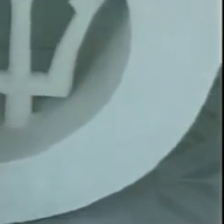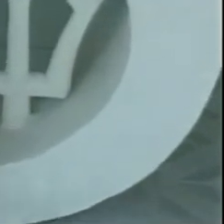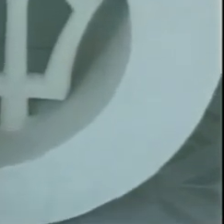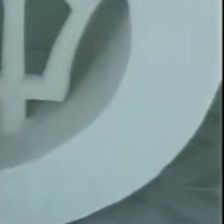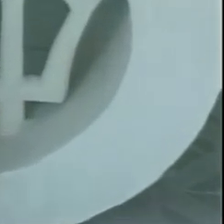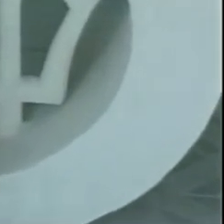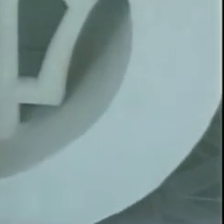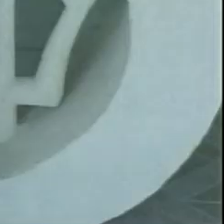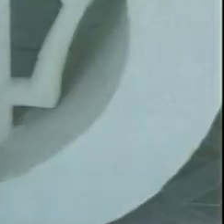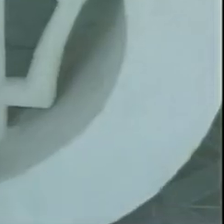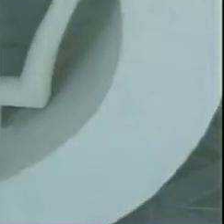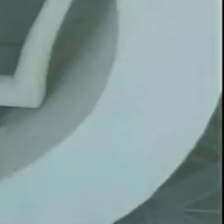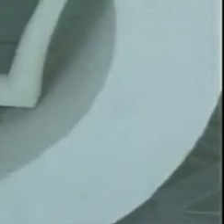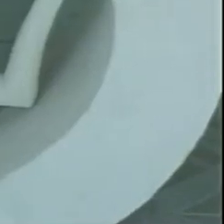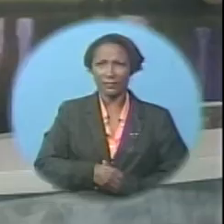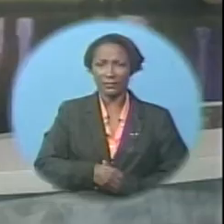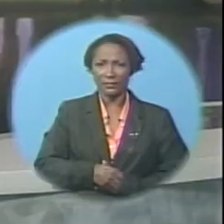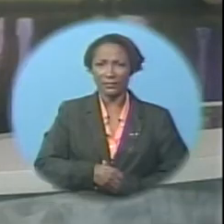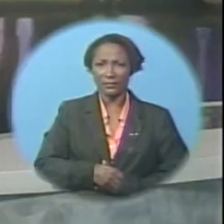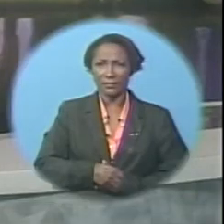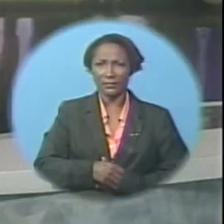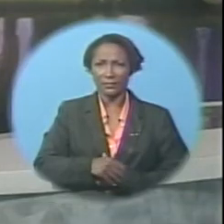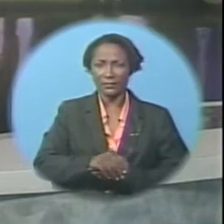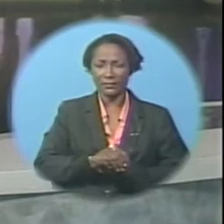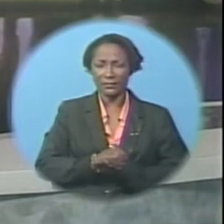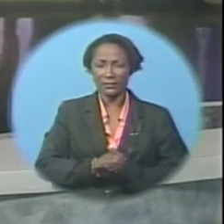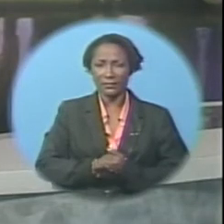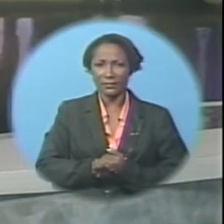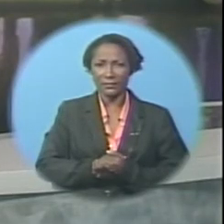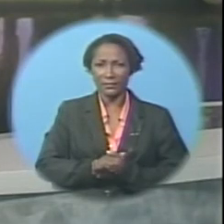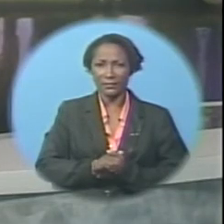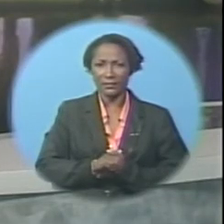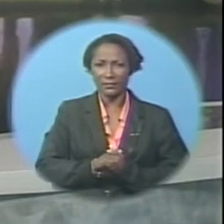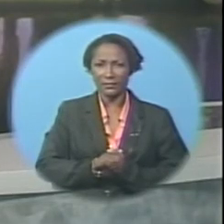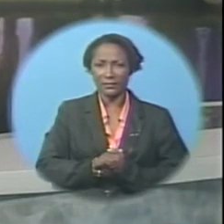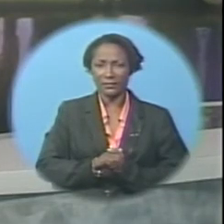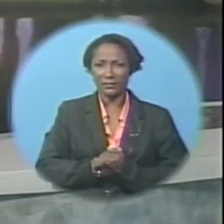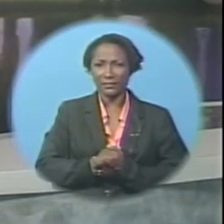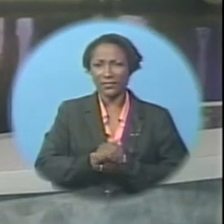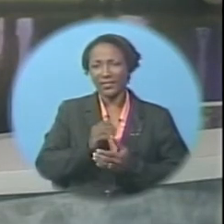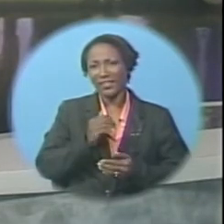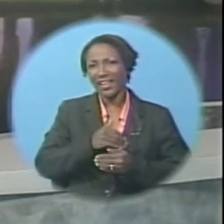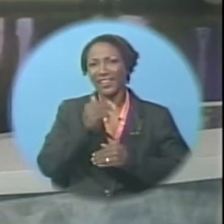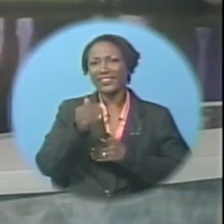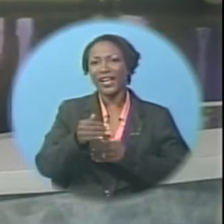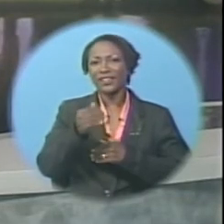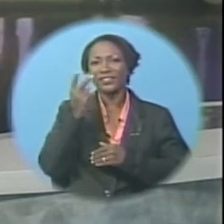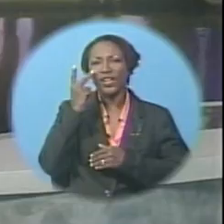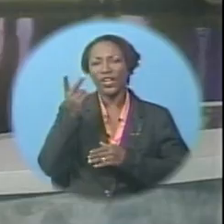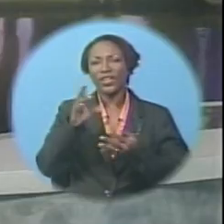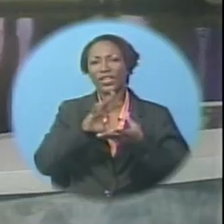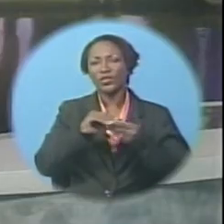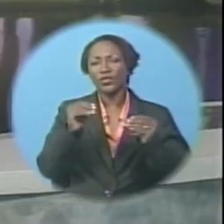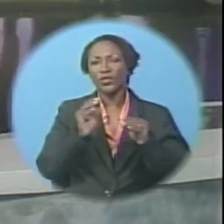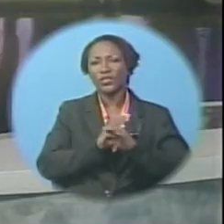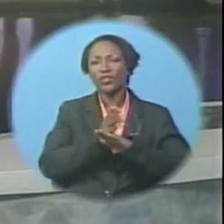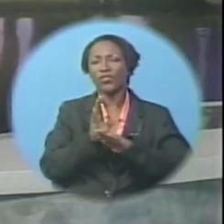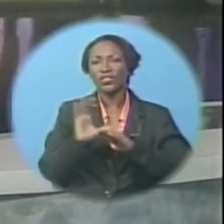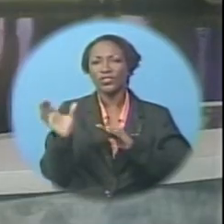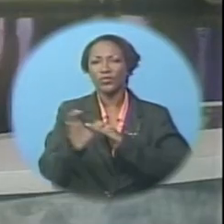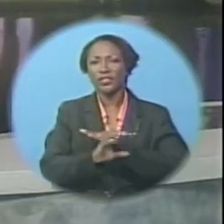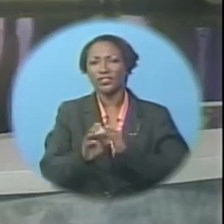depicting Barbados. Shane Jones, CBC News. Well, next you'll have a look at stories from across the